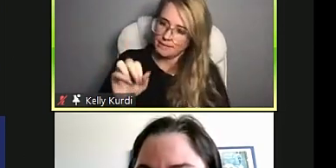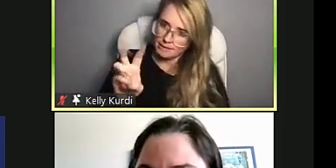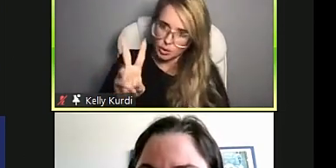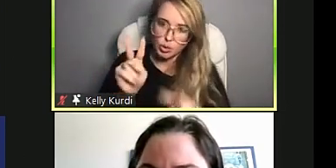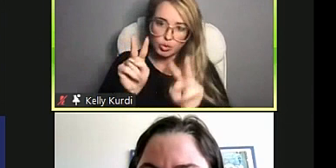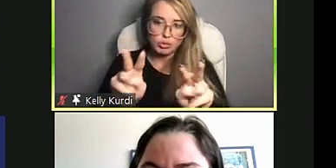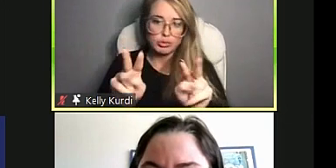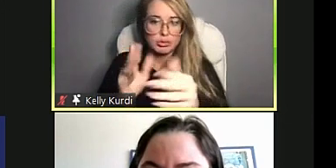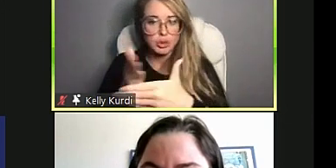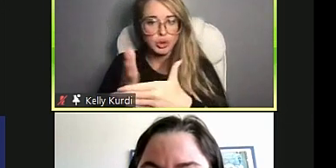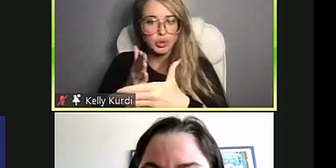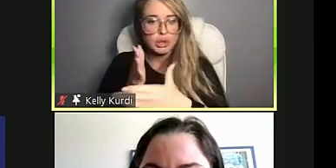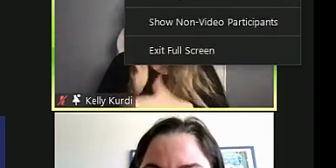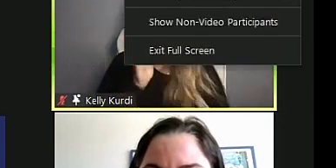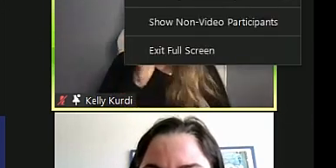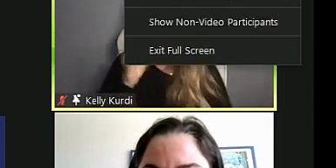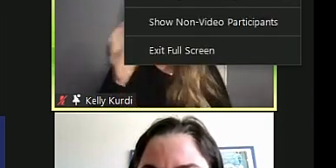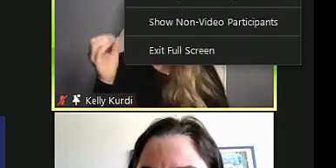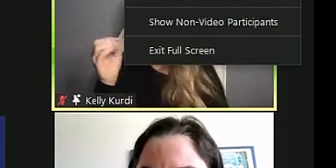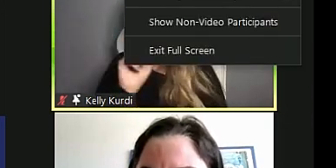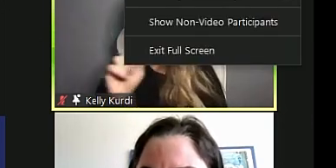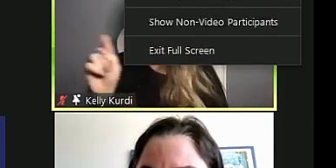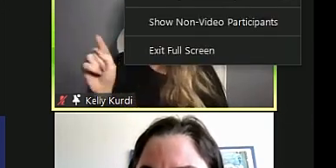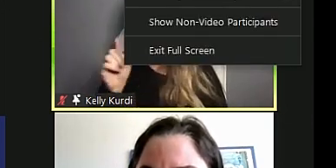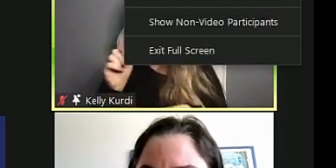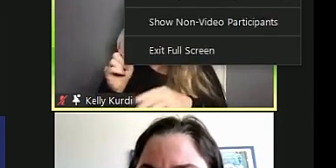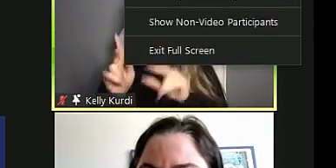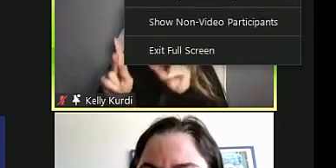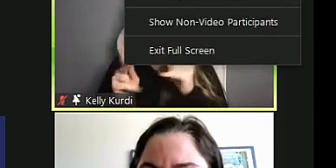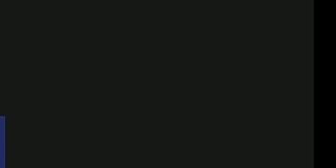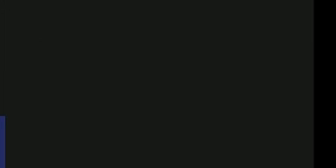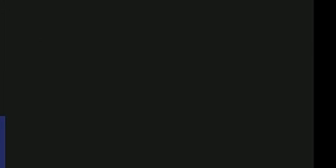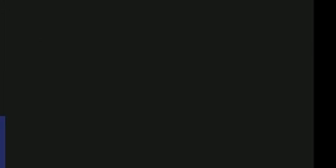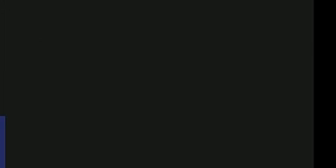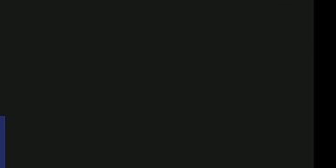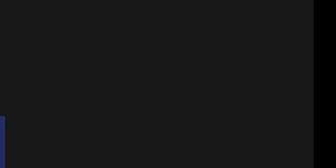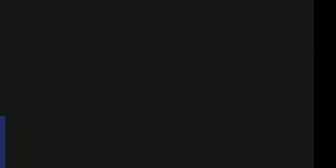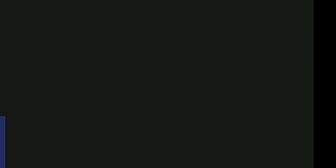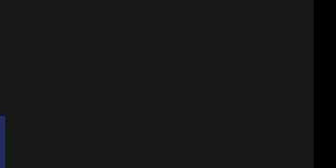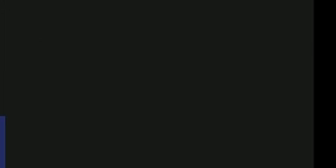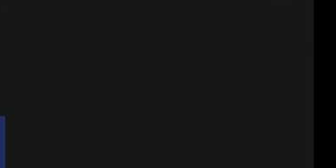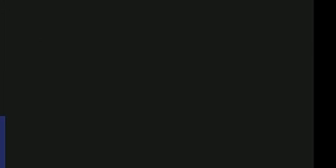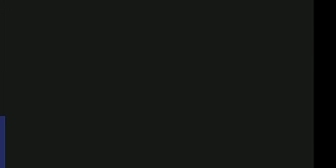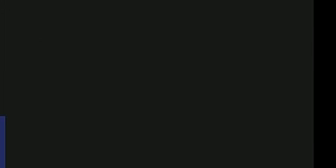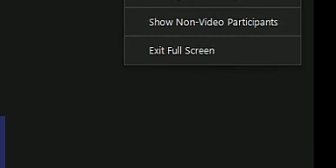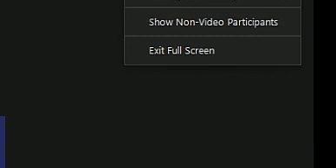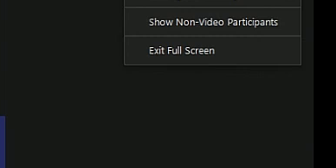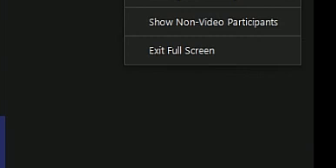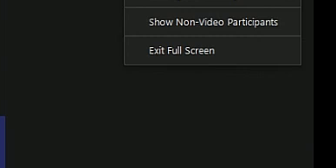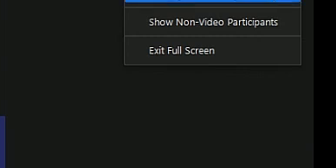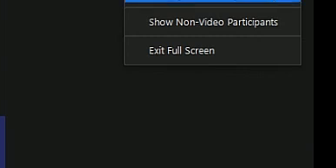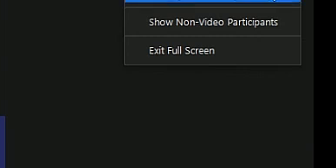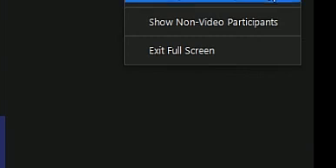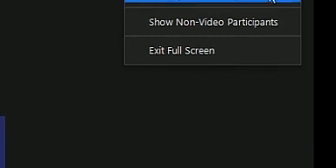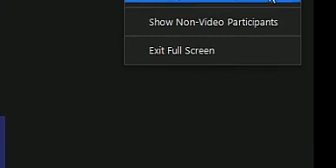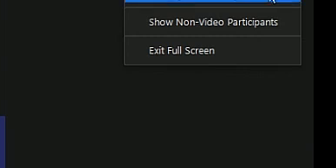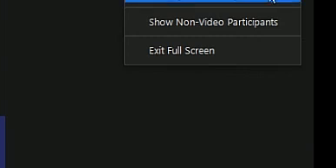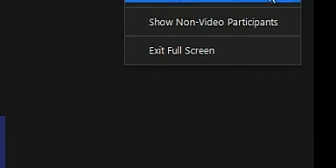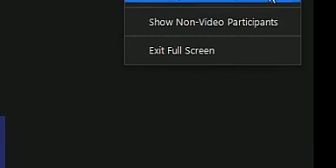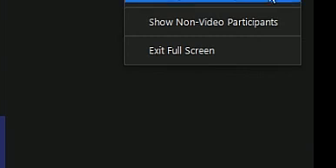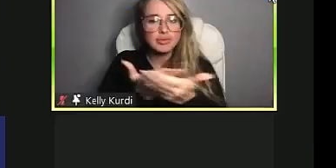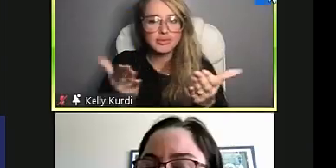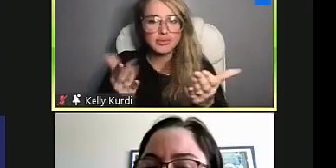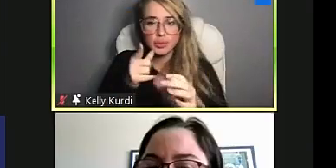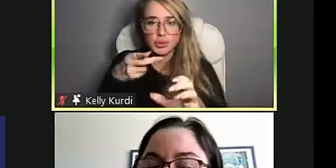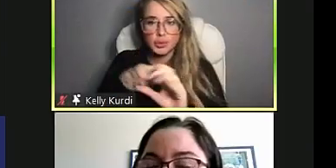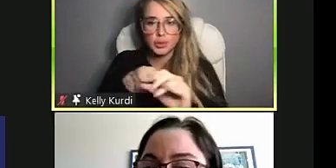presenters. So without further ado, we will go ahead and hand it over to Scott Bookman. Thank you, Brian, and thank you to everybody for